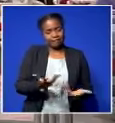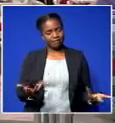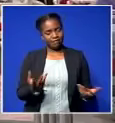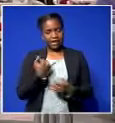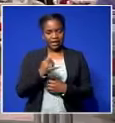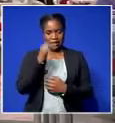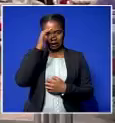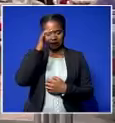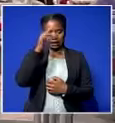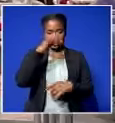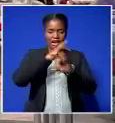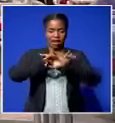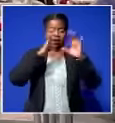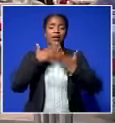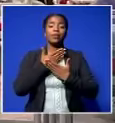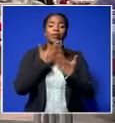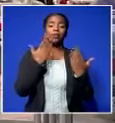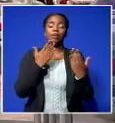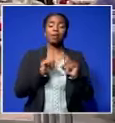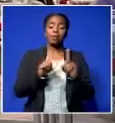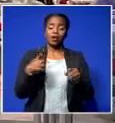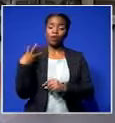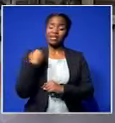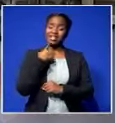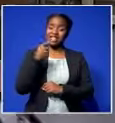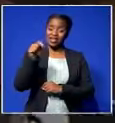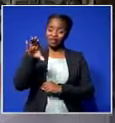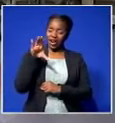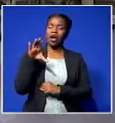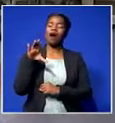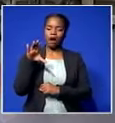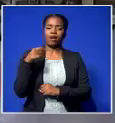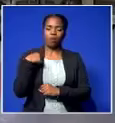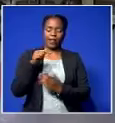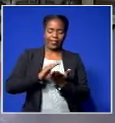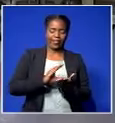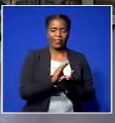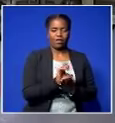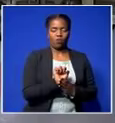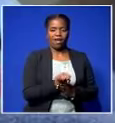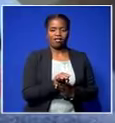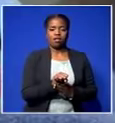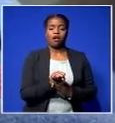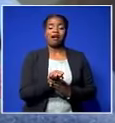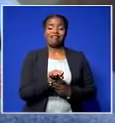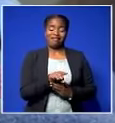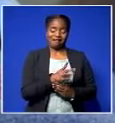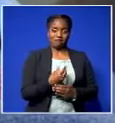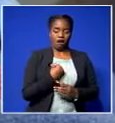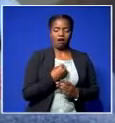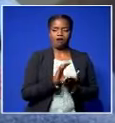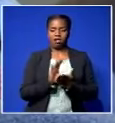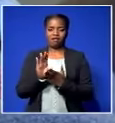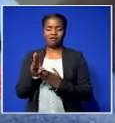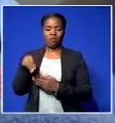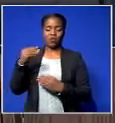no clear answer, beyond the minister saying that the rich will subsidize the poor, the young will subsidize the old, and the